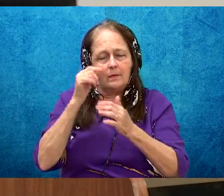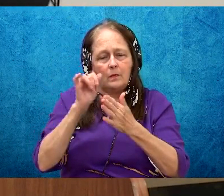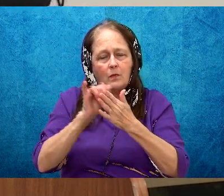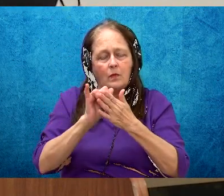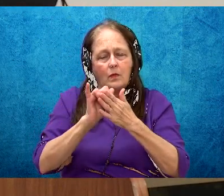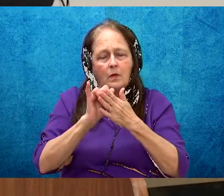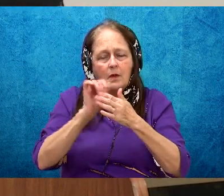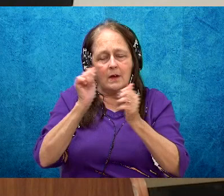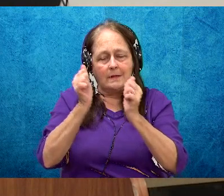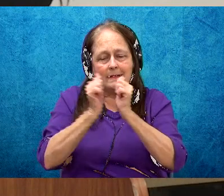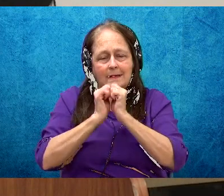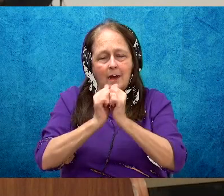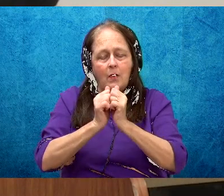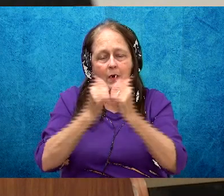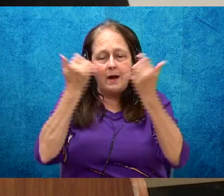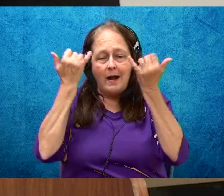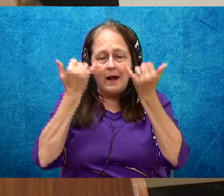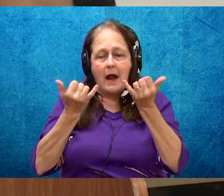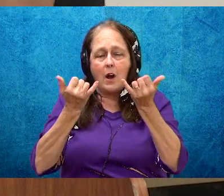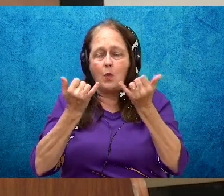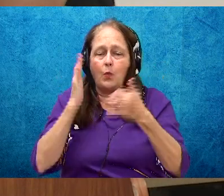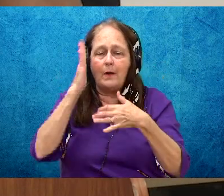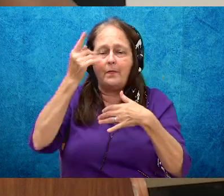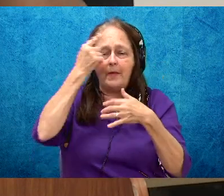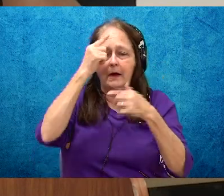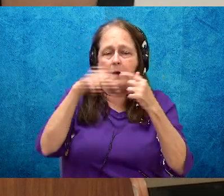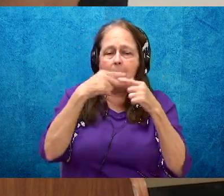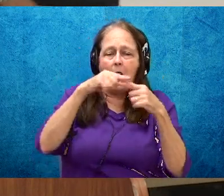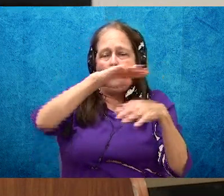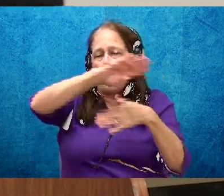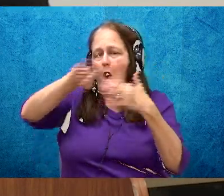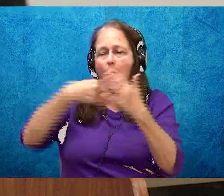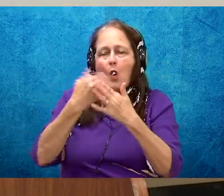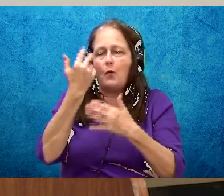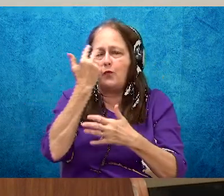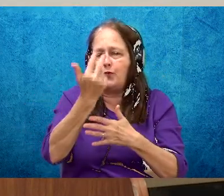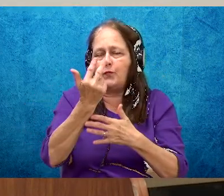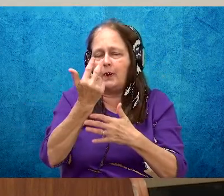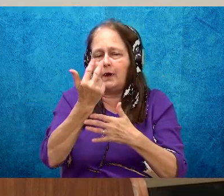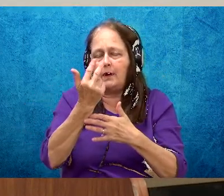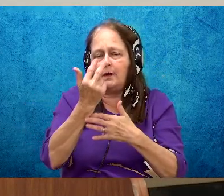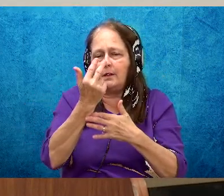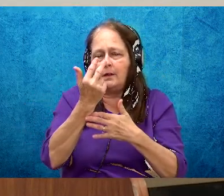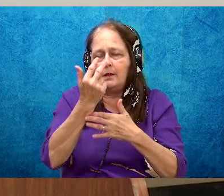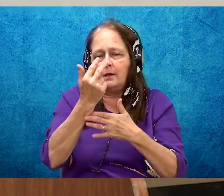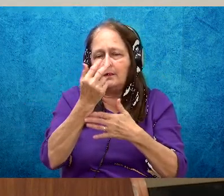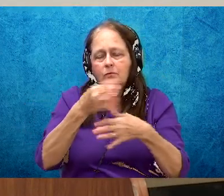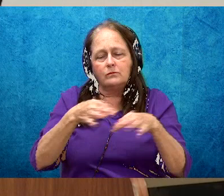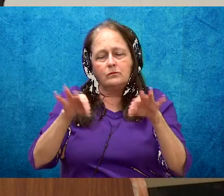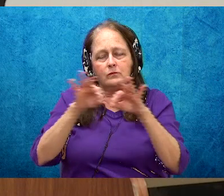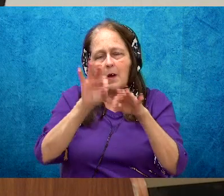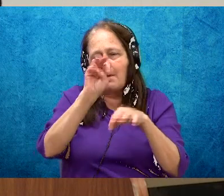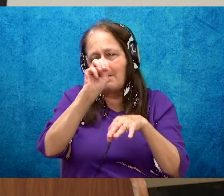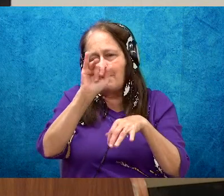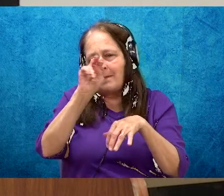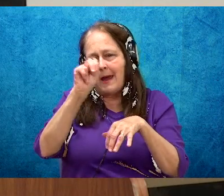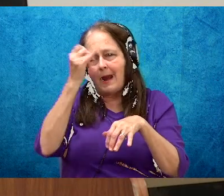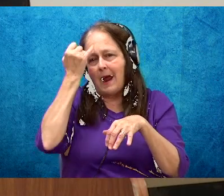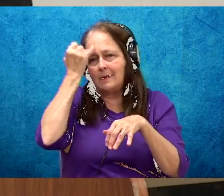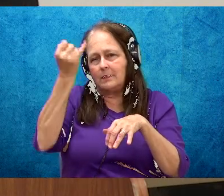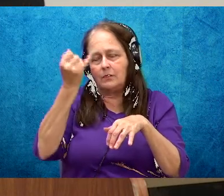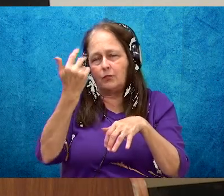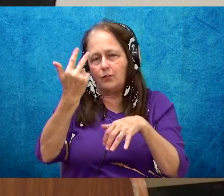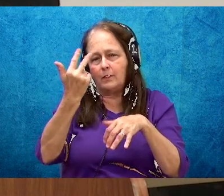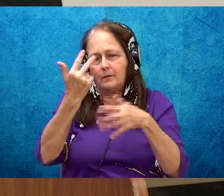put all that together, now we can think about all 3 of the main ideas that we concluded from each paragraph. And if we put